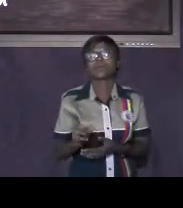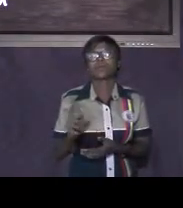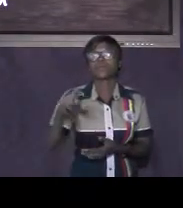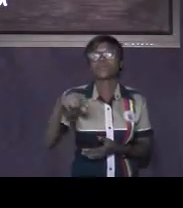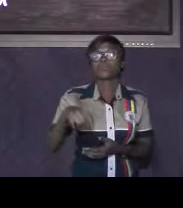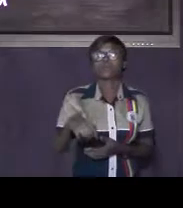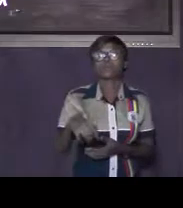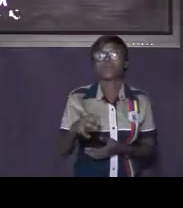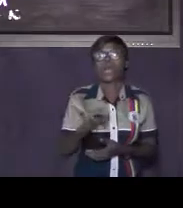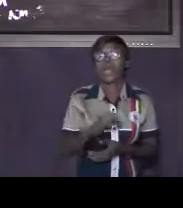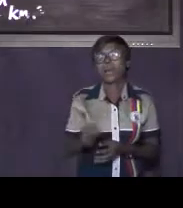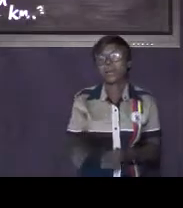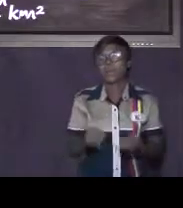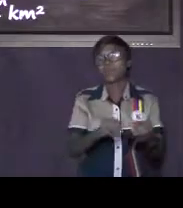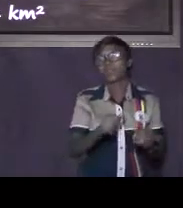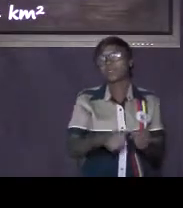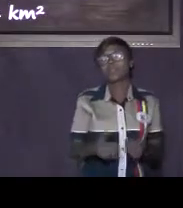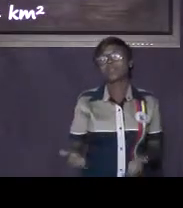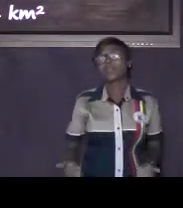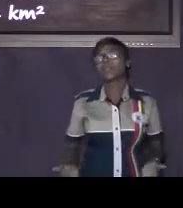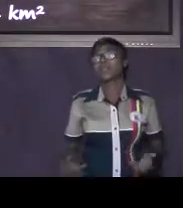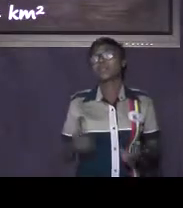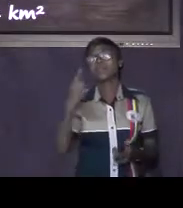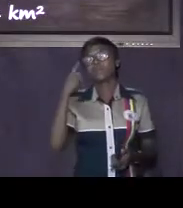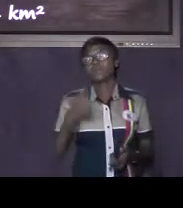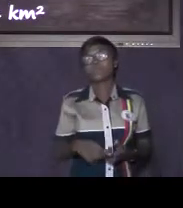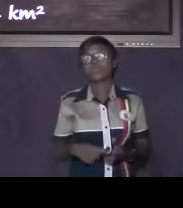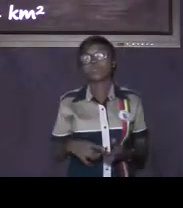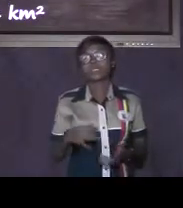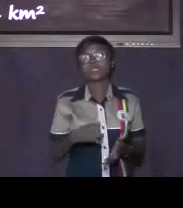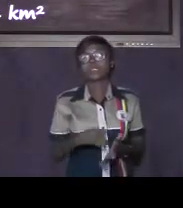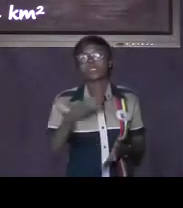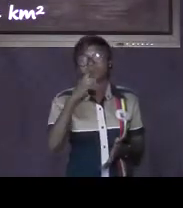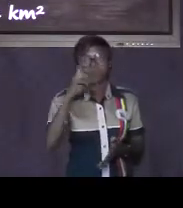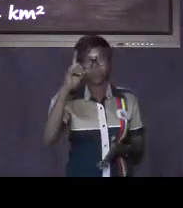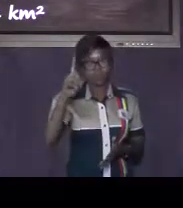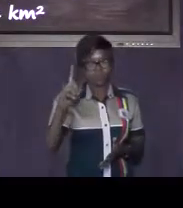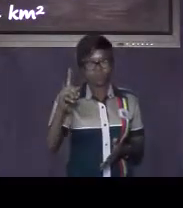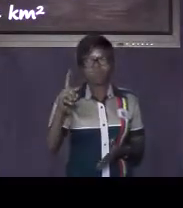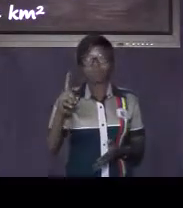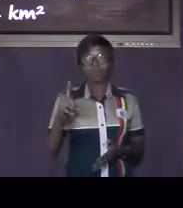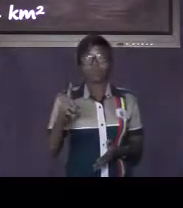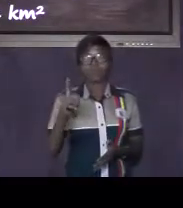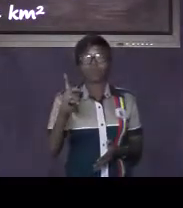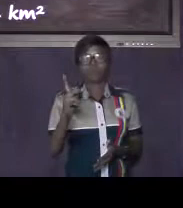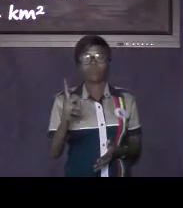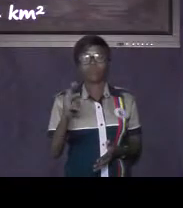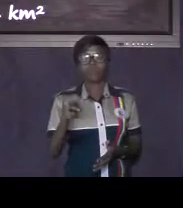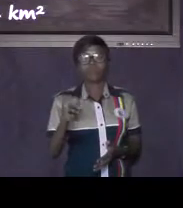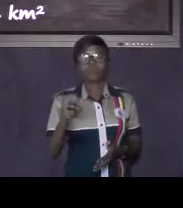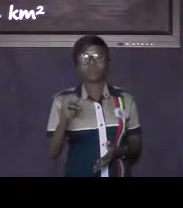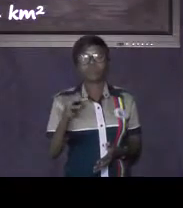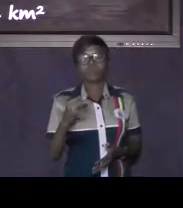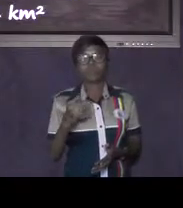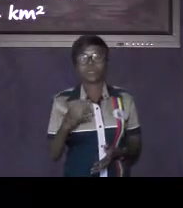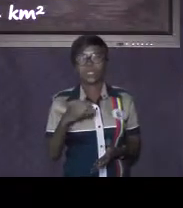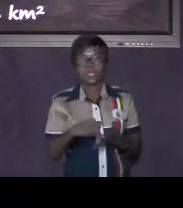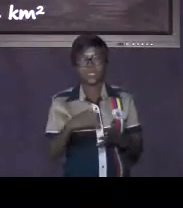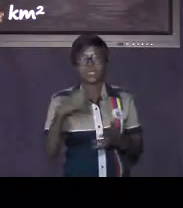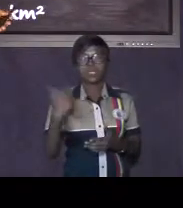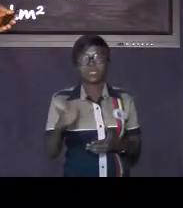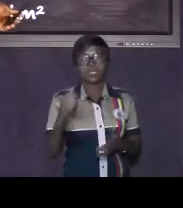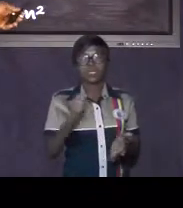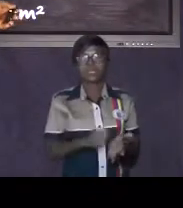kilometer, 1 million square. So I put everything here for you. 100 hectares is 1 square kilometers. 1 hectare